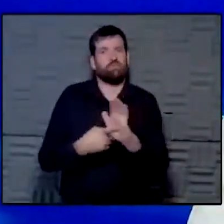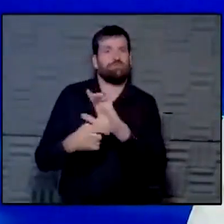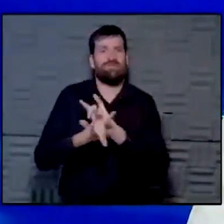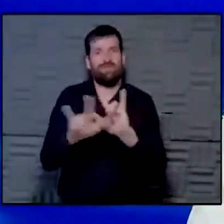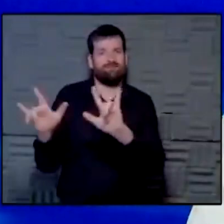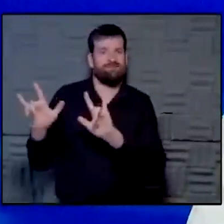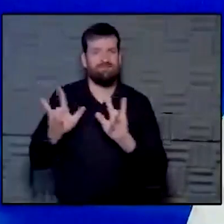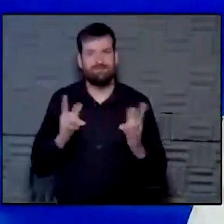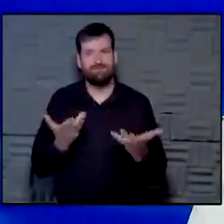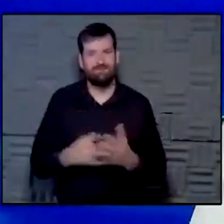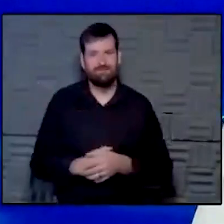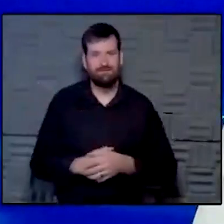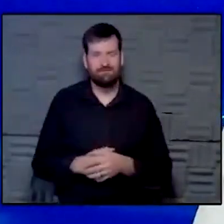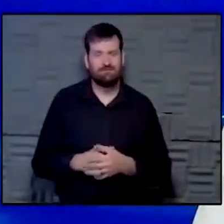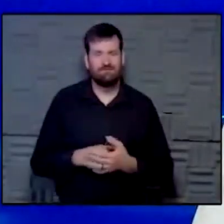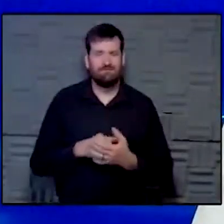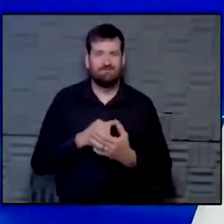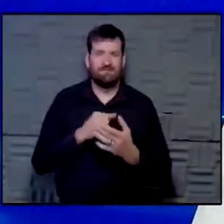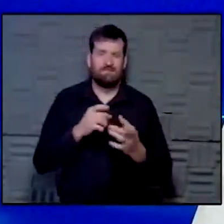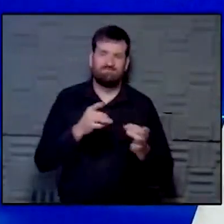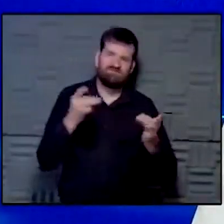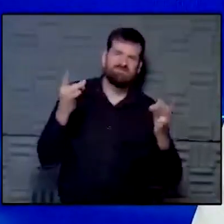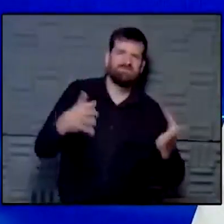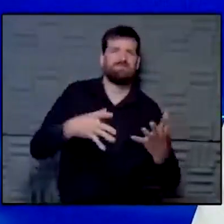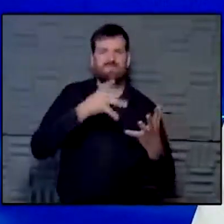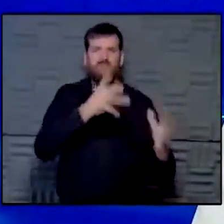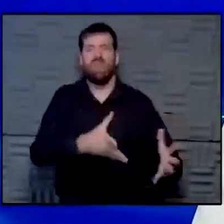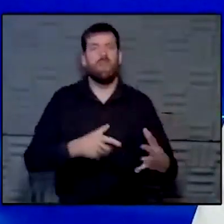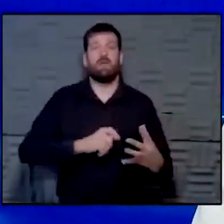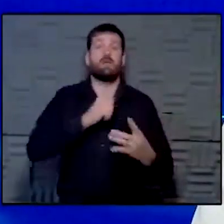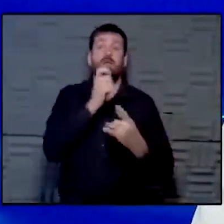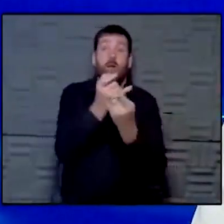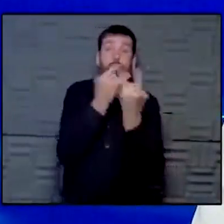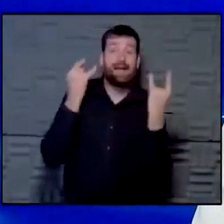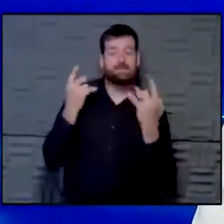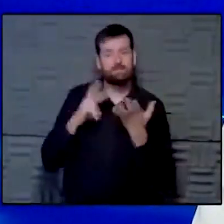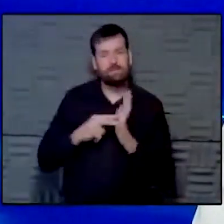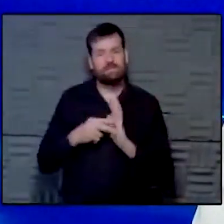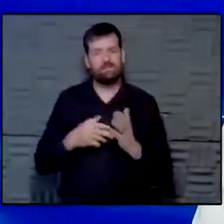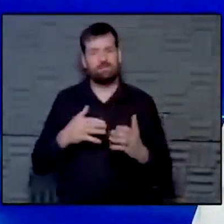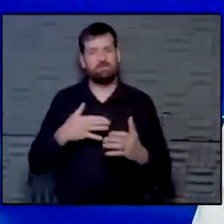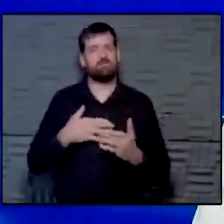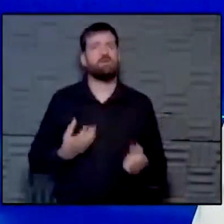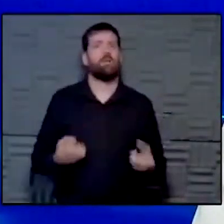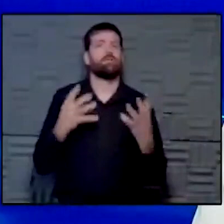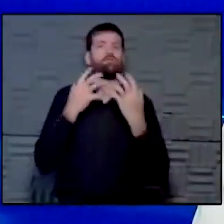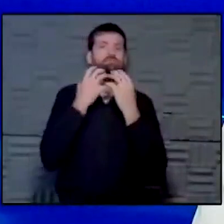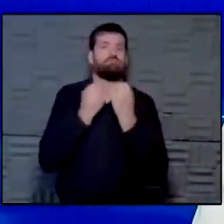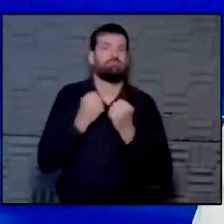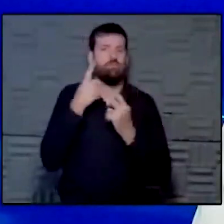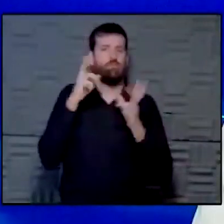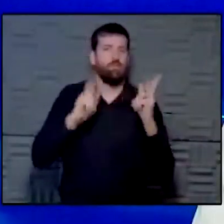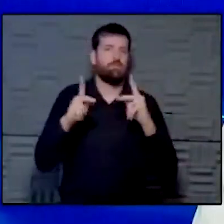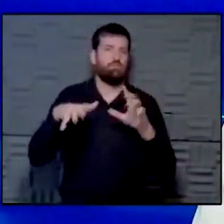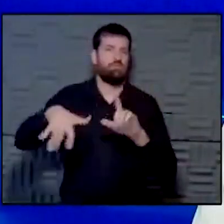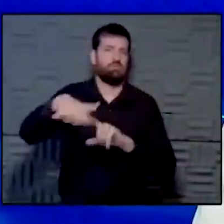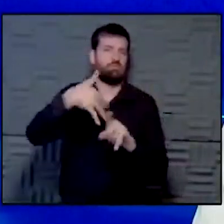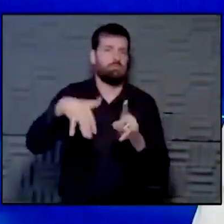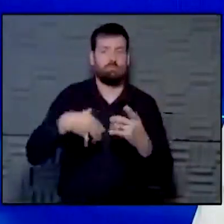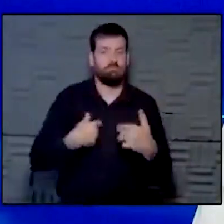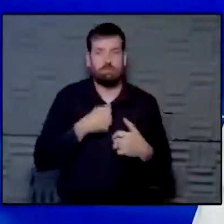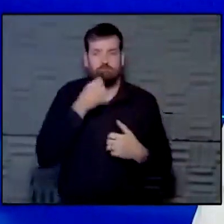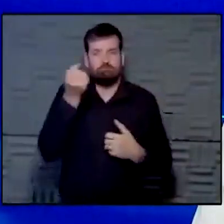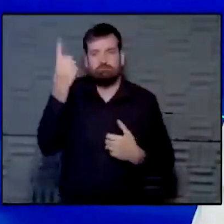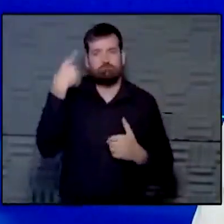act of hate. And to say I'm not going to wear a mask means, well, what is my level of caring for the people around me by doing that? I